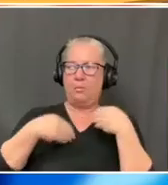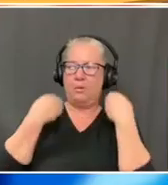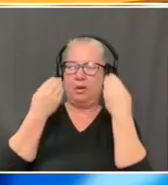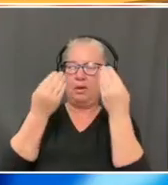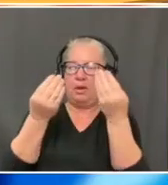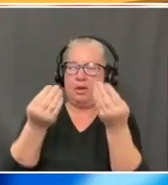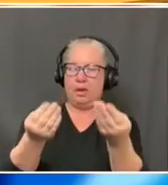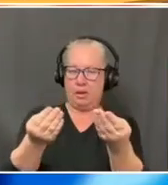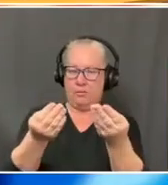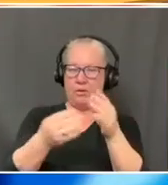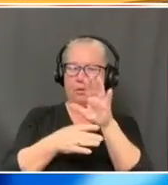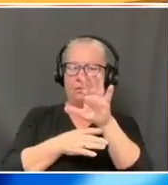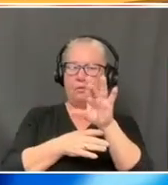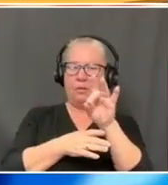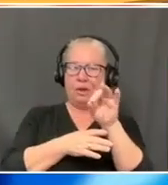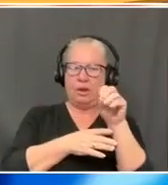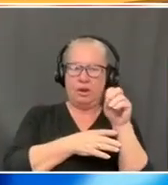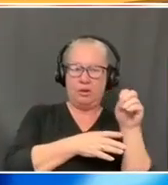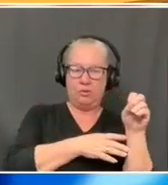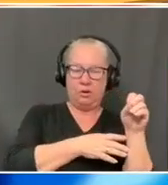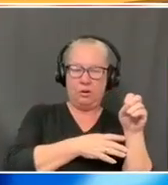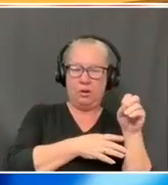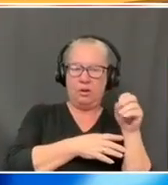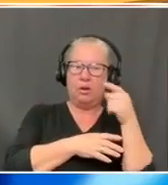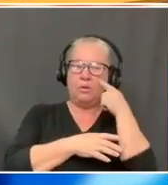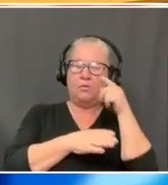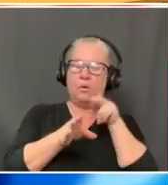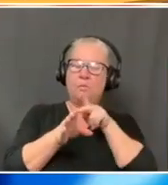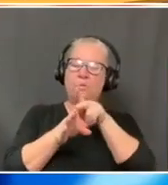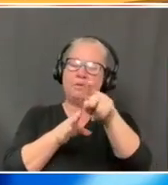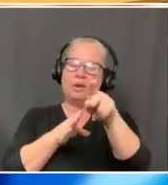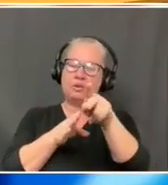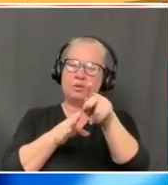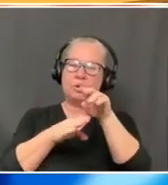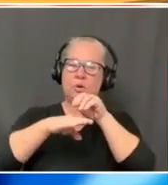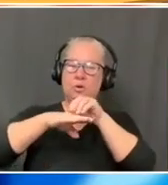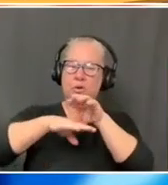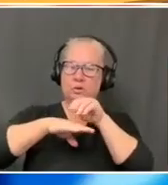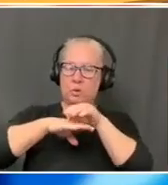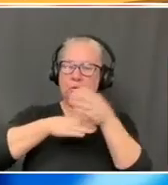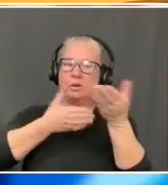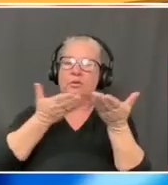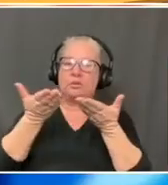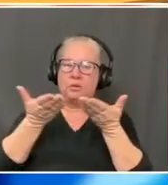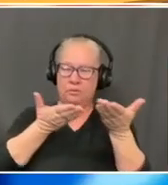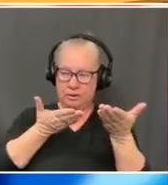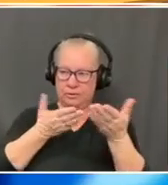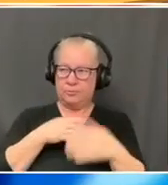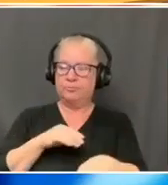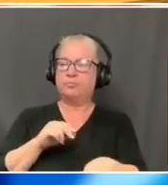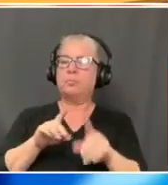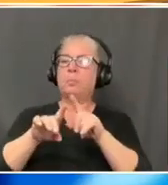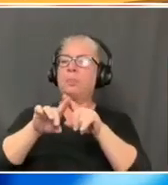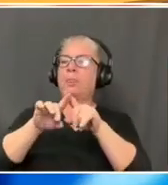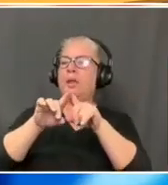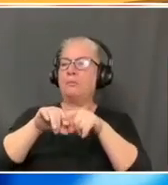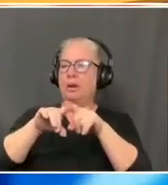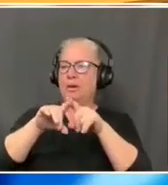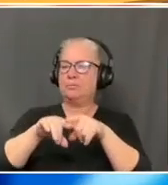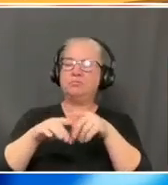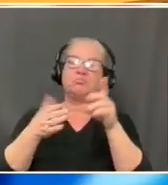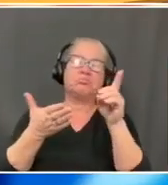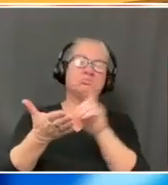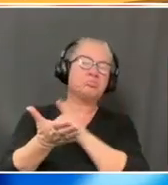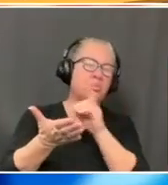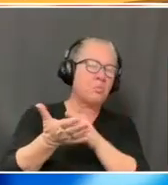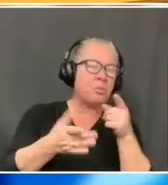the description, is professional consulting services. The 5800 is just the code. So depending on what document you might be looking at,